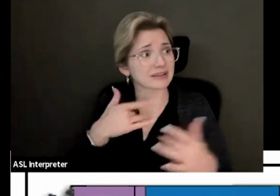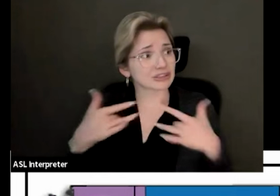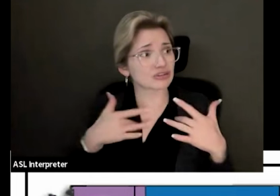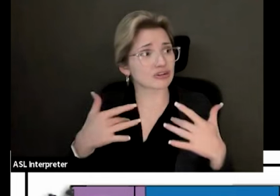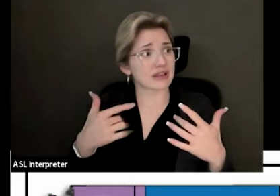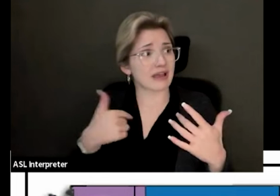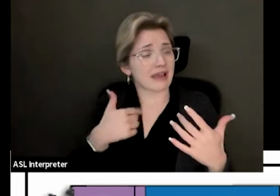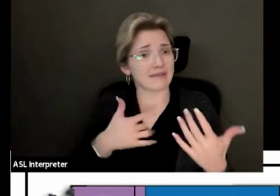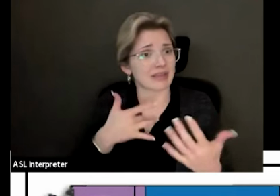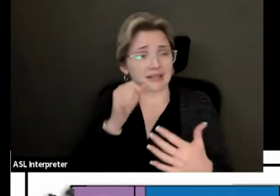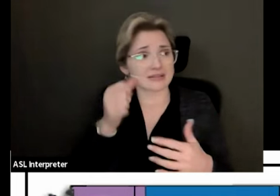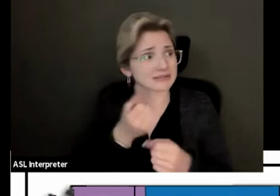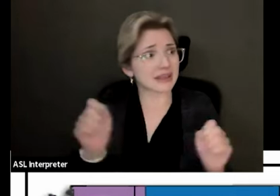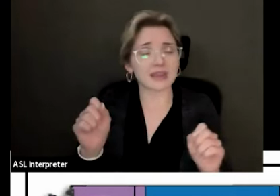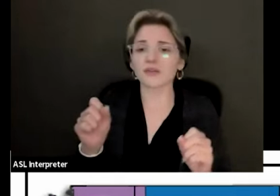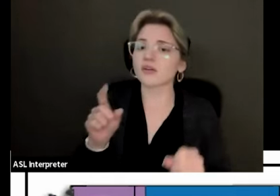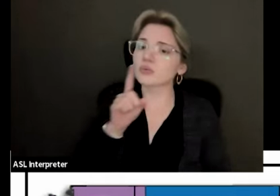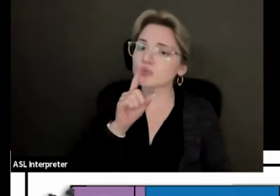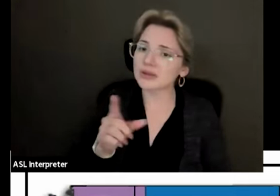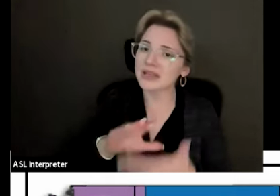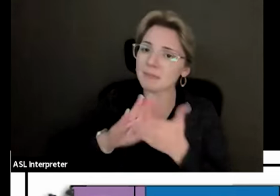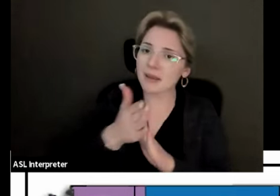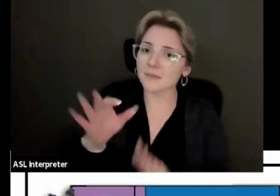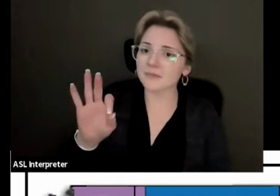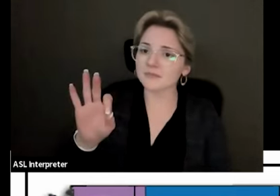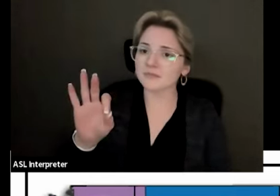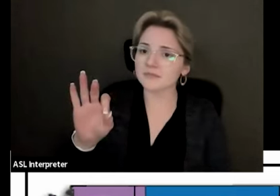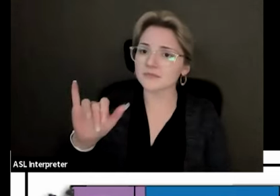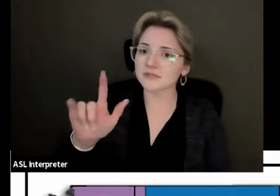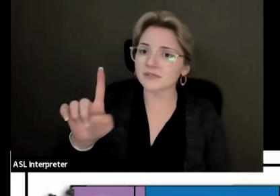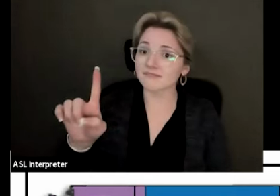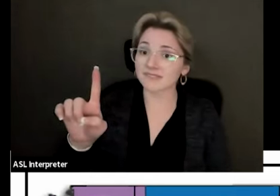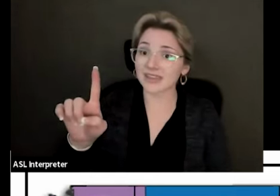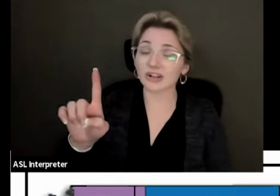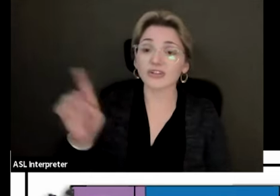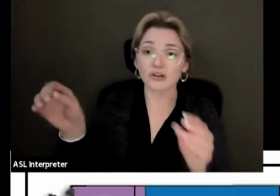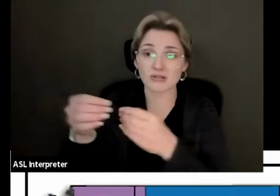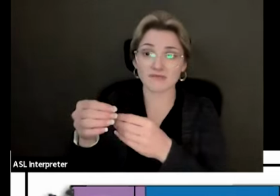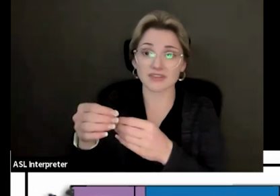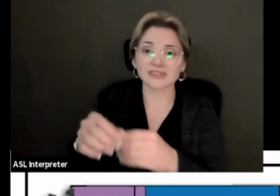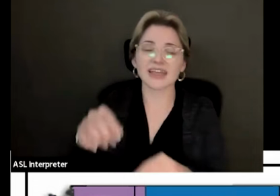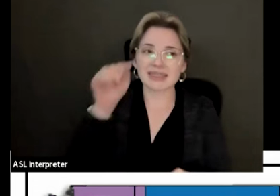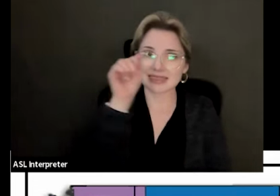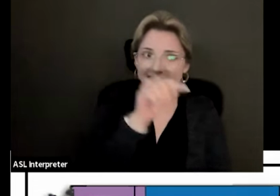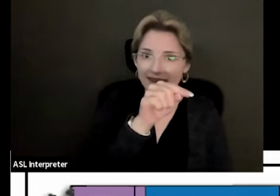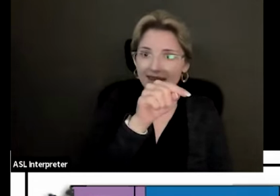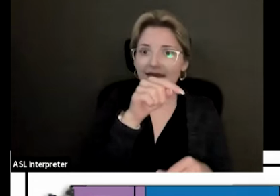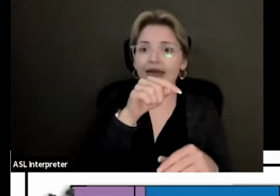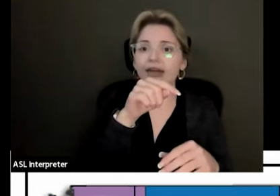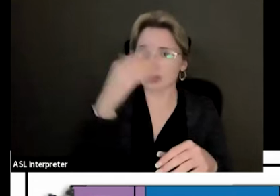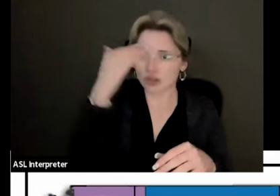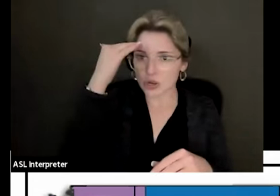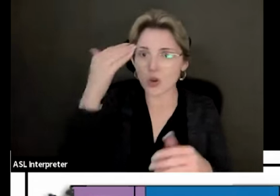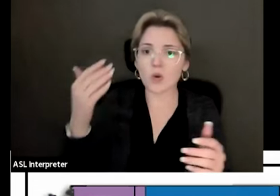the field office in HUD that is going to know that housing provider. They may have a